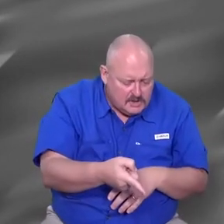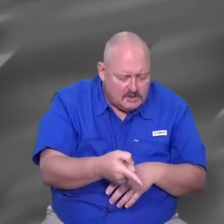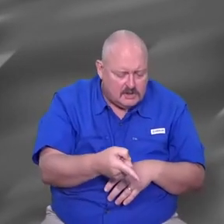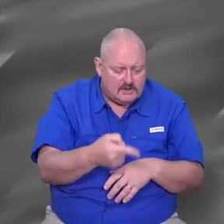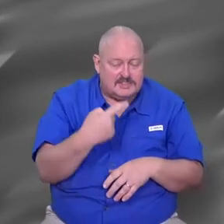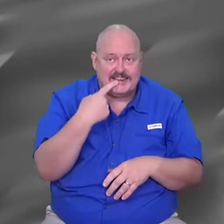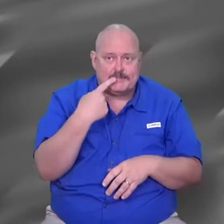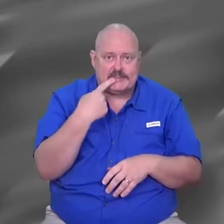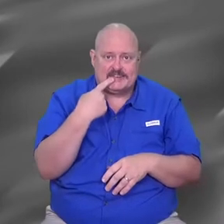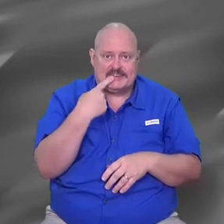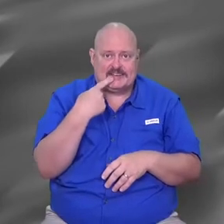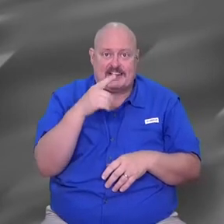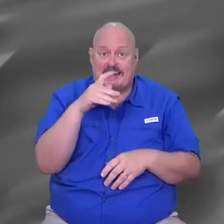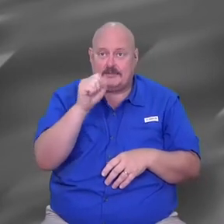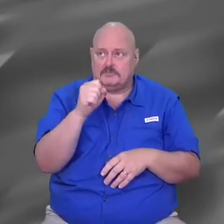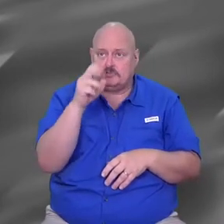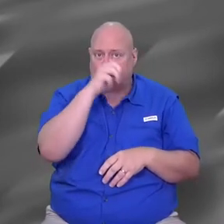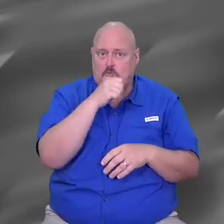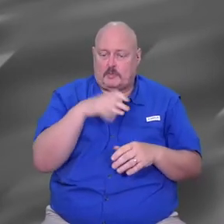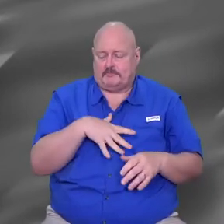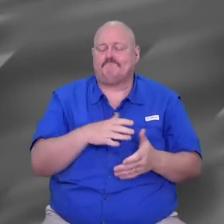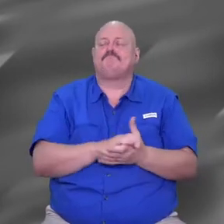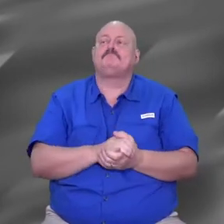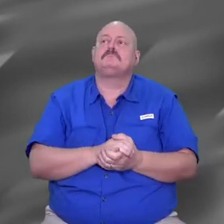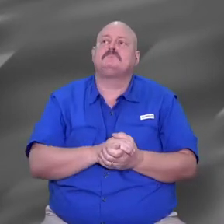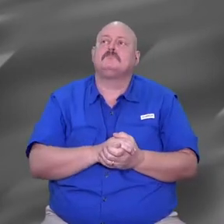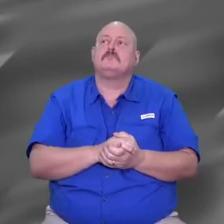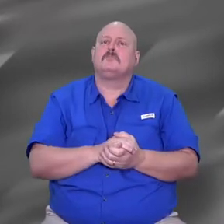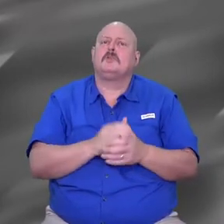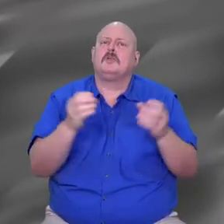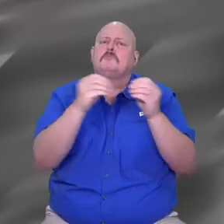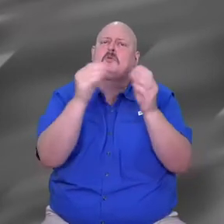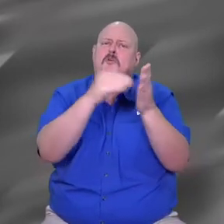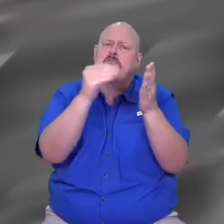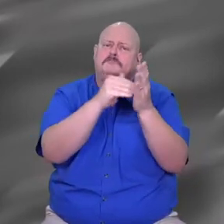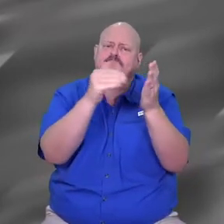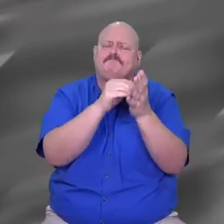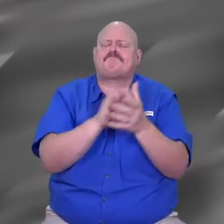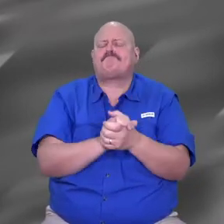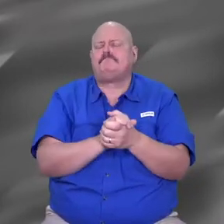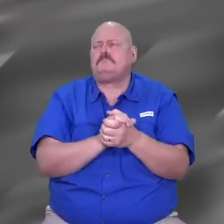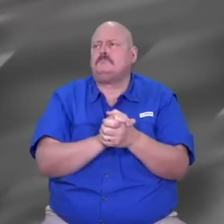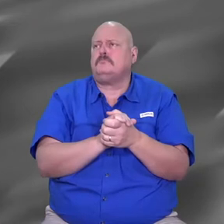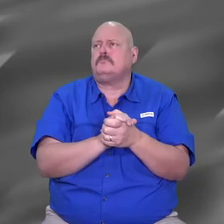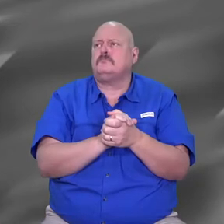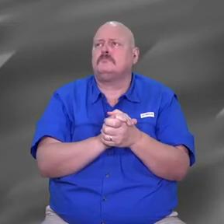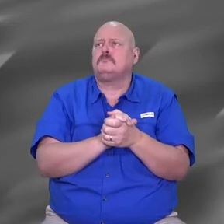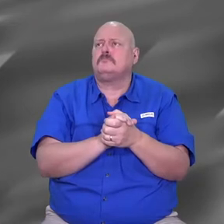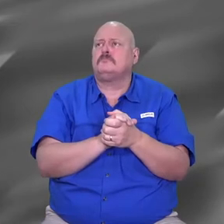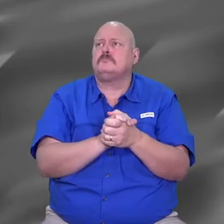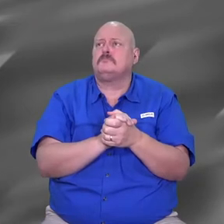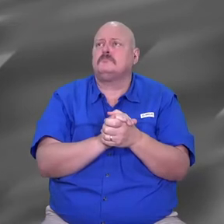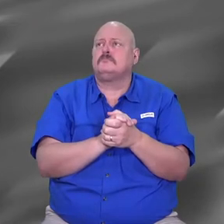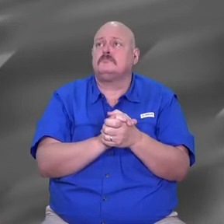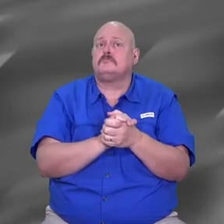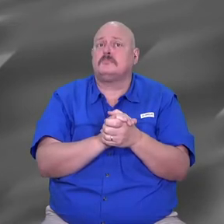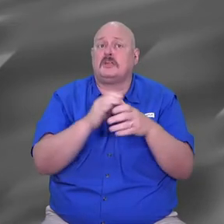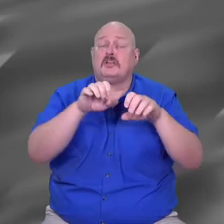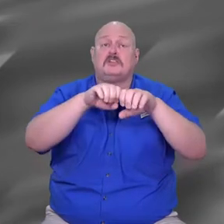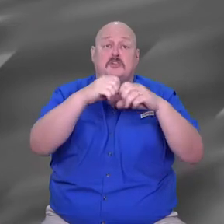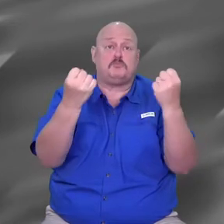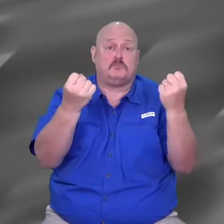lips of a strange woman. You know, more often than not, when there has been a violation